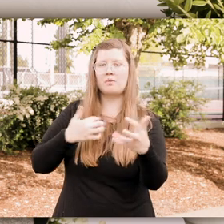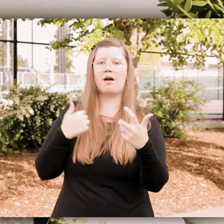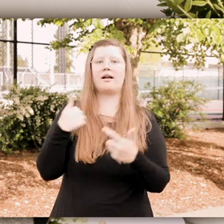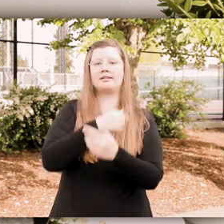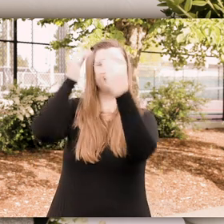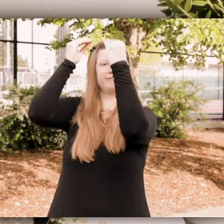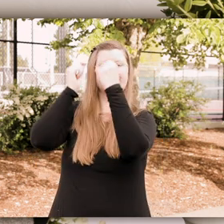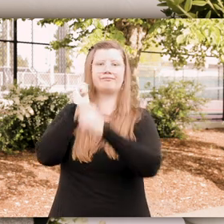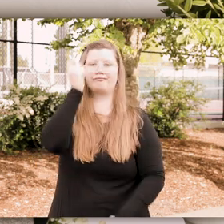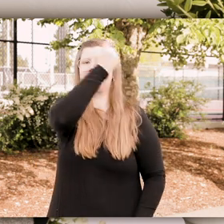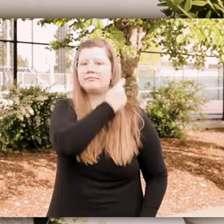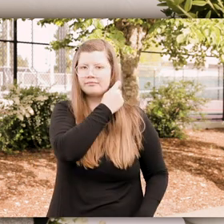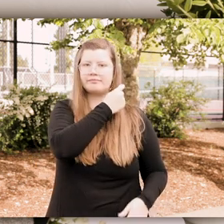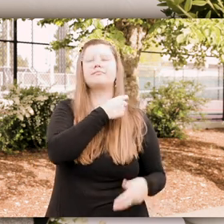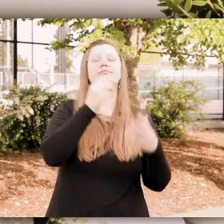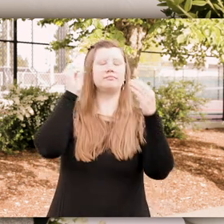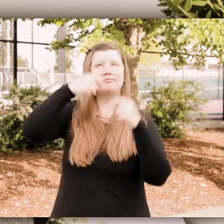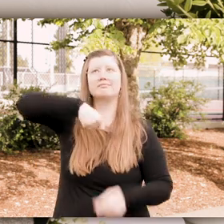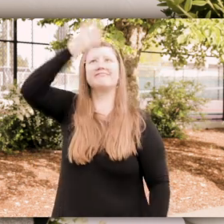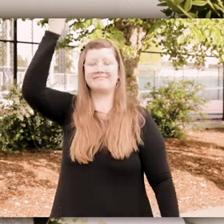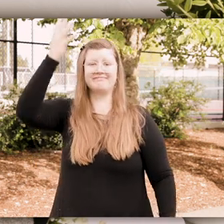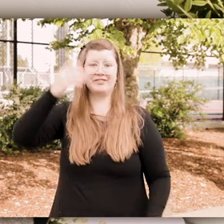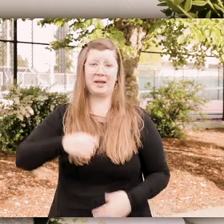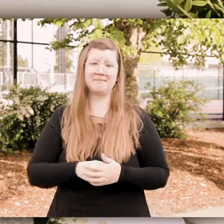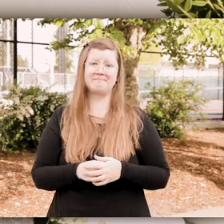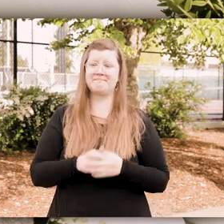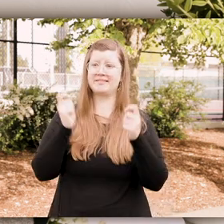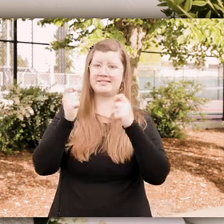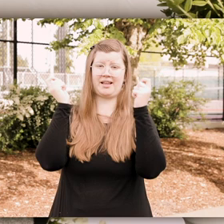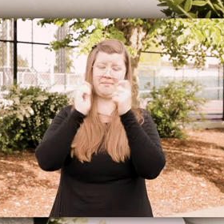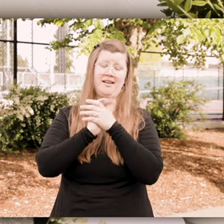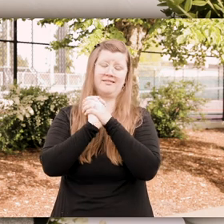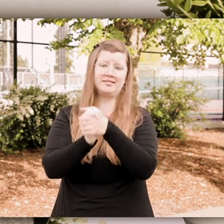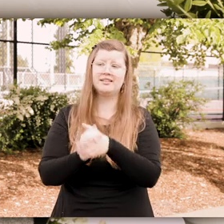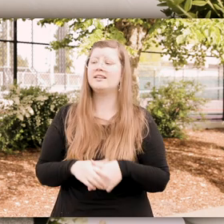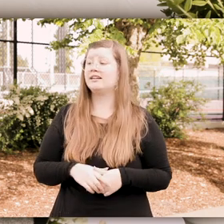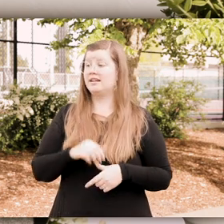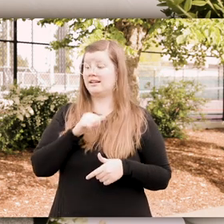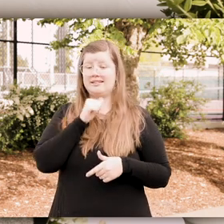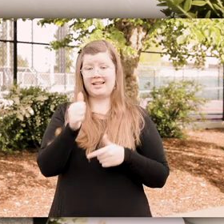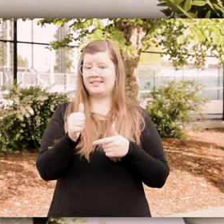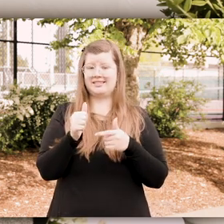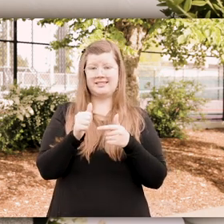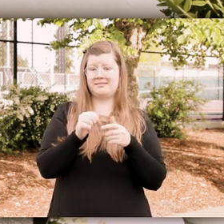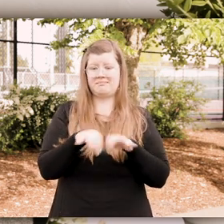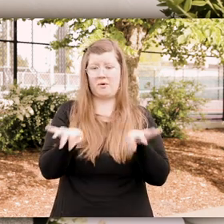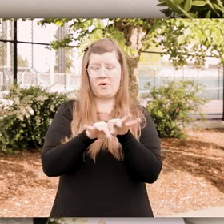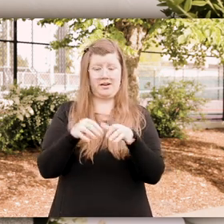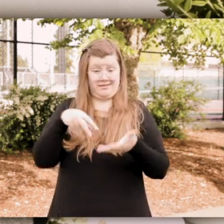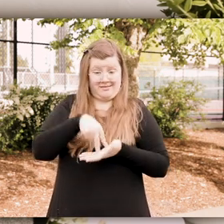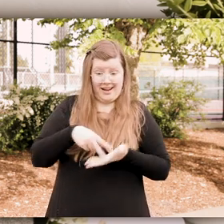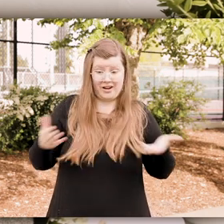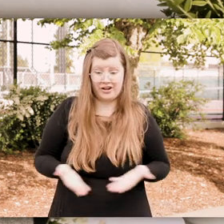into the sky. What matters is not where we currently stand, but the fact that we are and always will be Edmonds Woodway's class of 2020. Thank